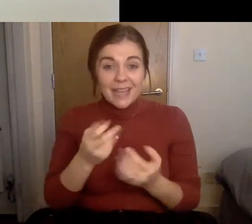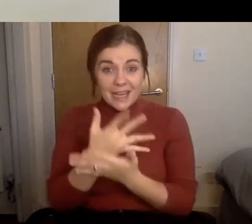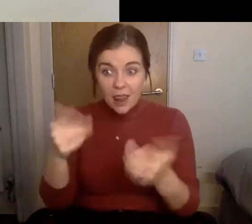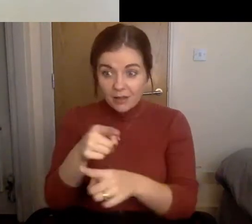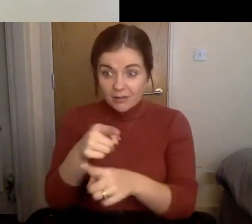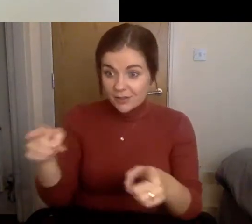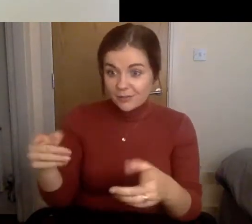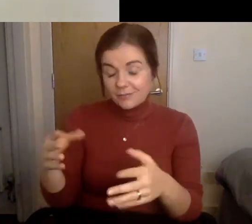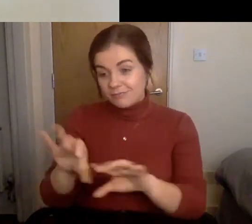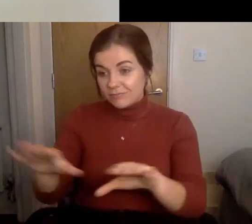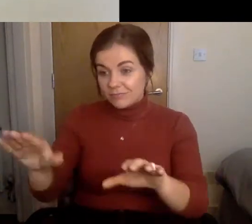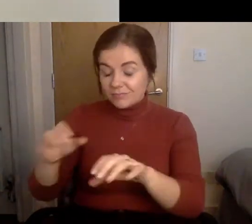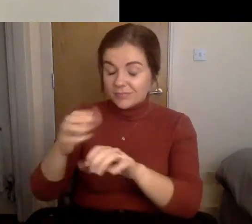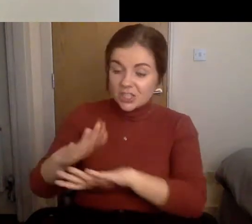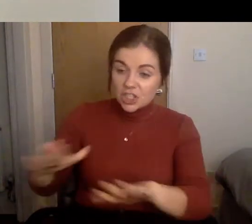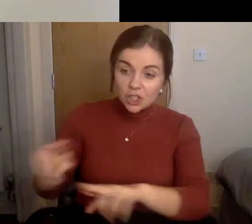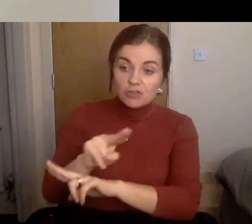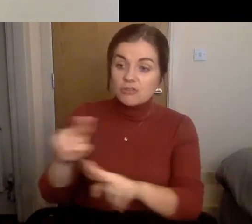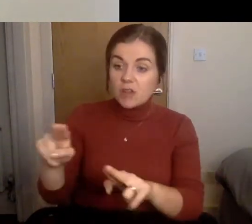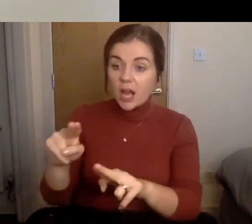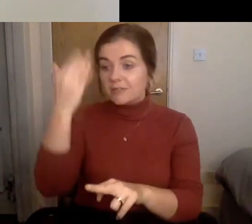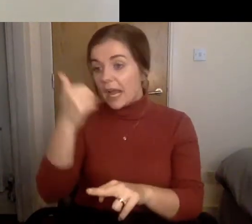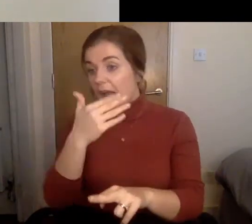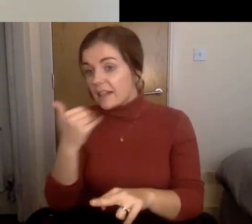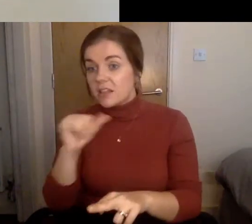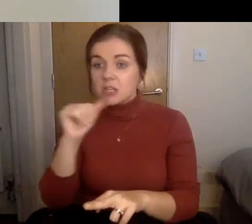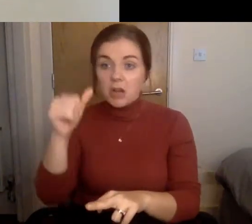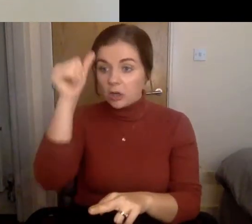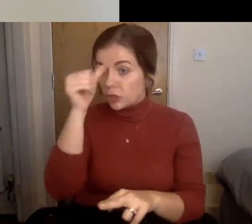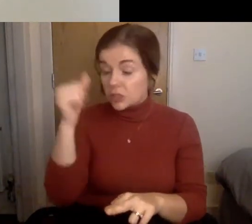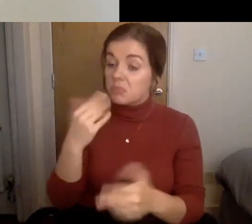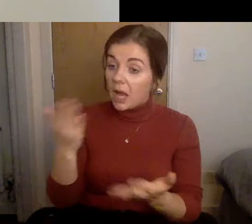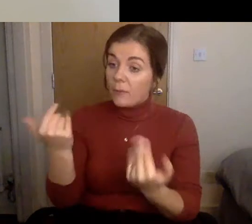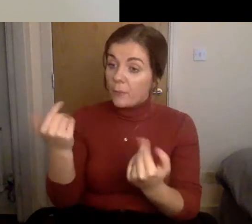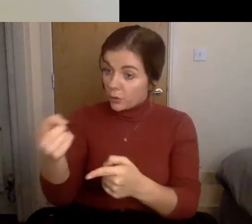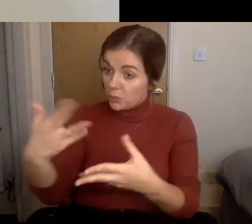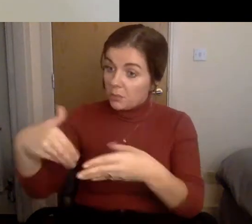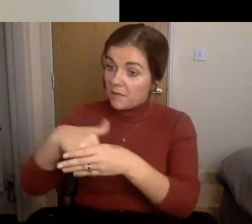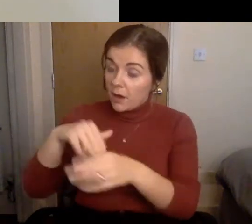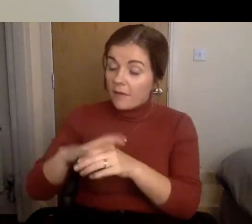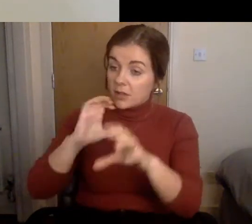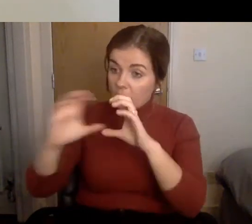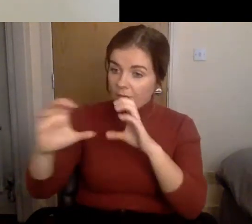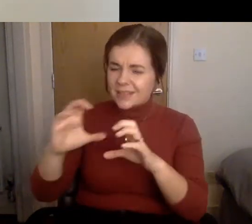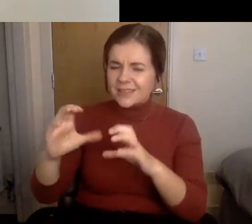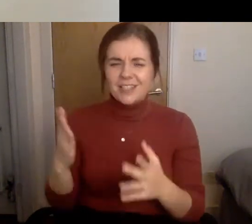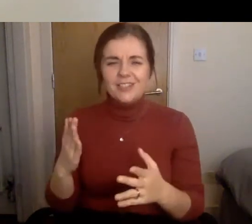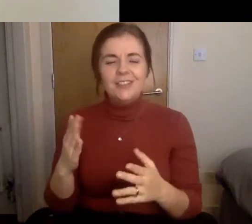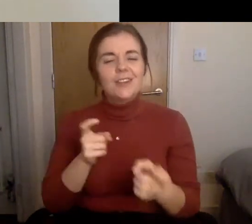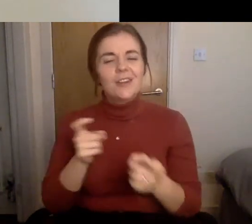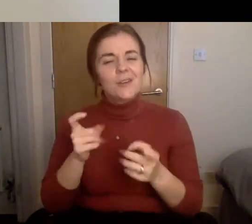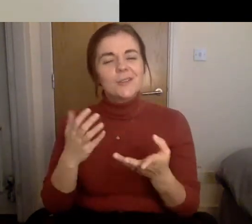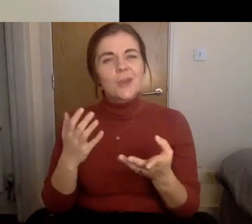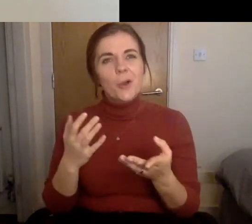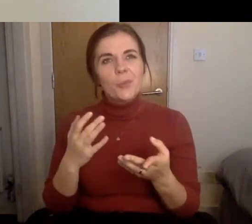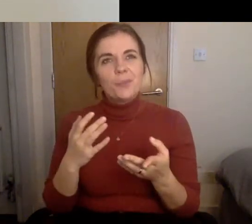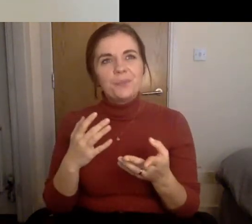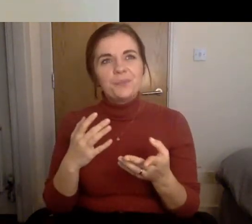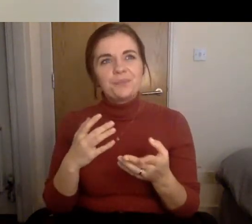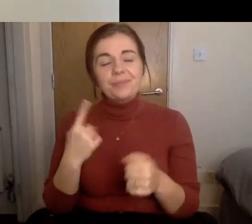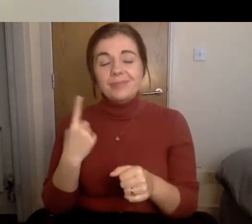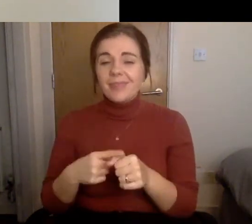I welcome you to take part in this conversation as well. And again, I think, when you have a class,